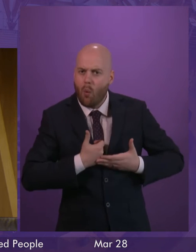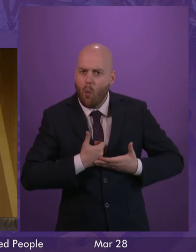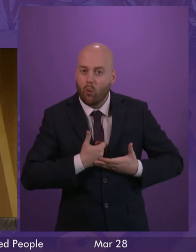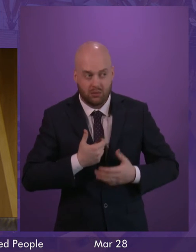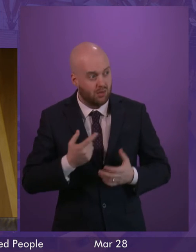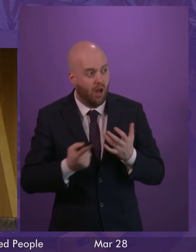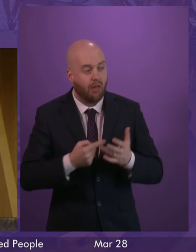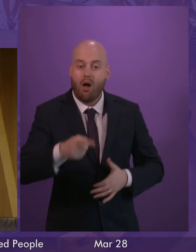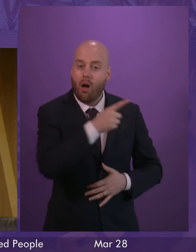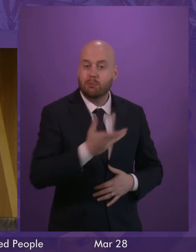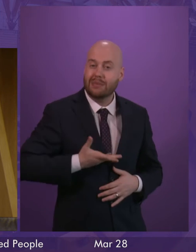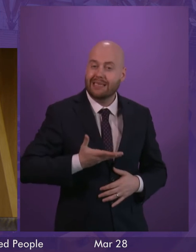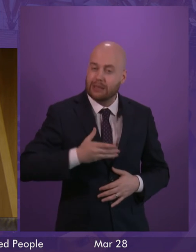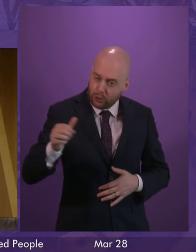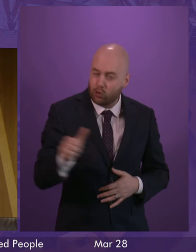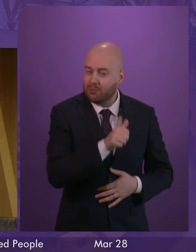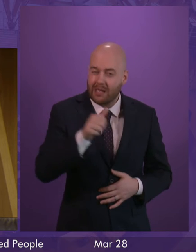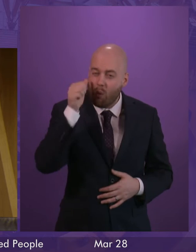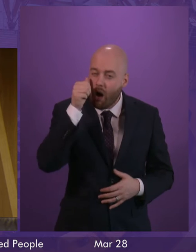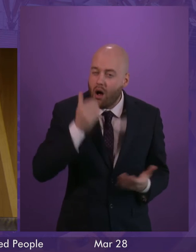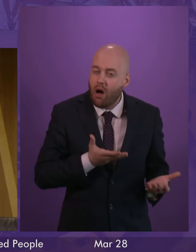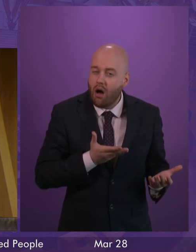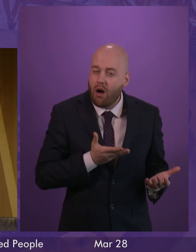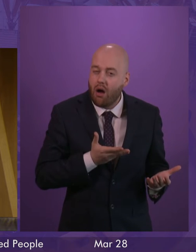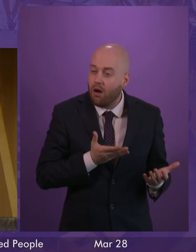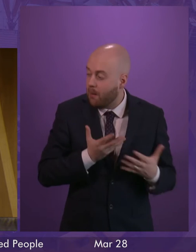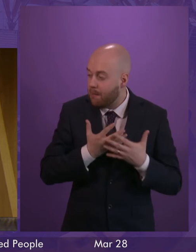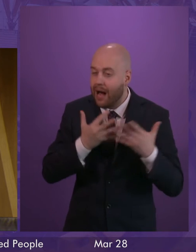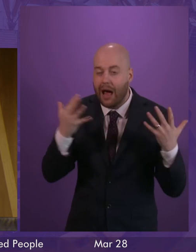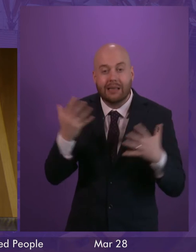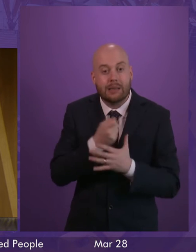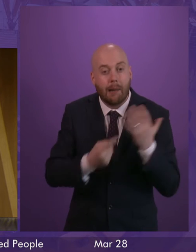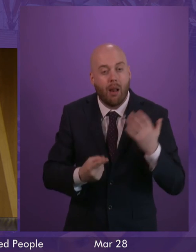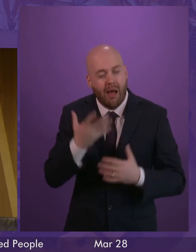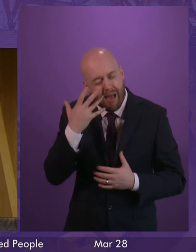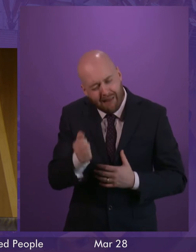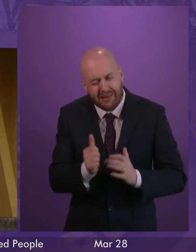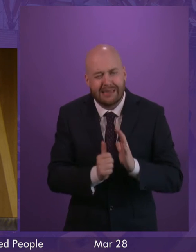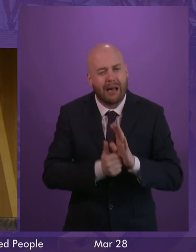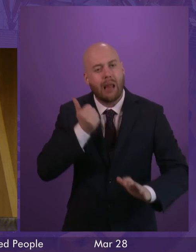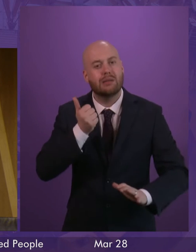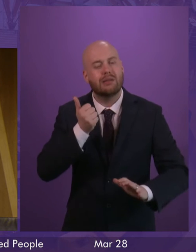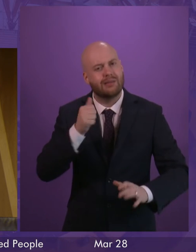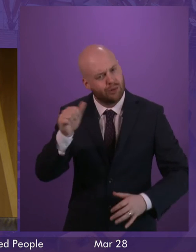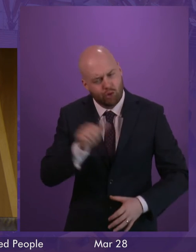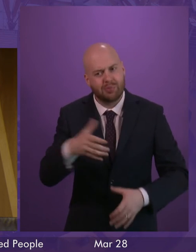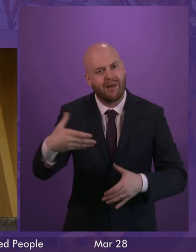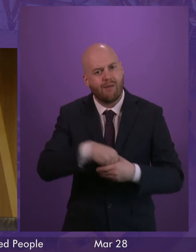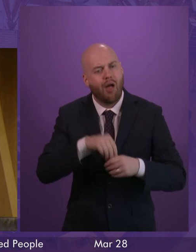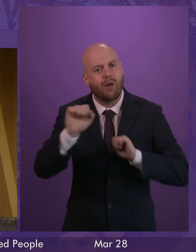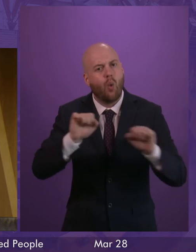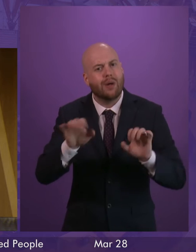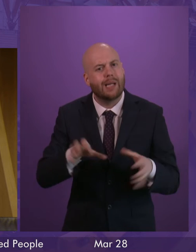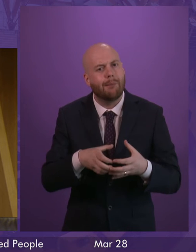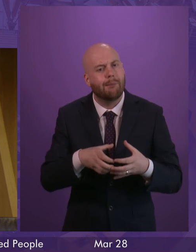become aware of that pool of talent that can be part of their team. But I welcome the fact the Scottish Government want to work with employers